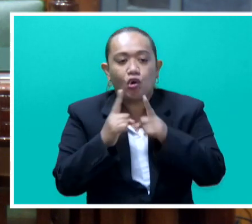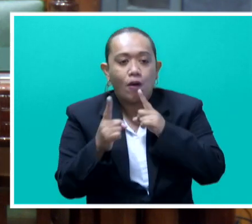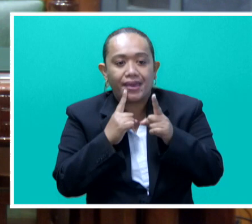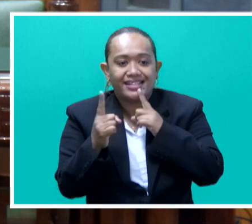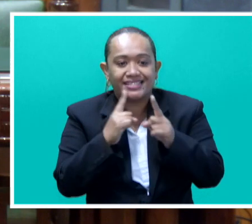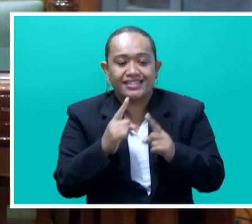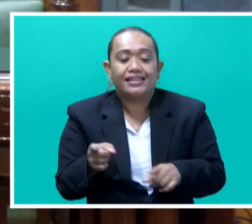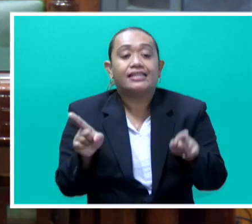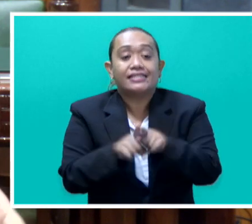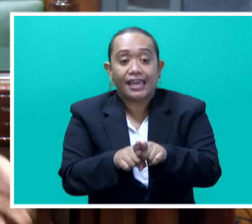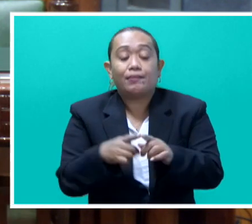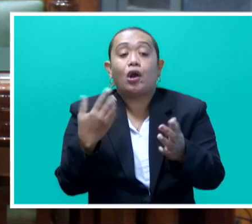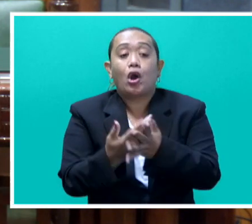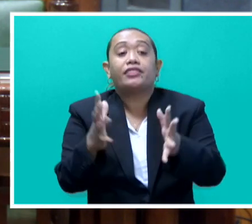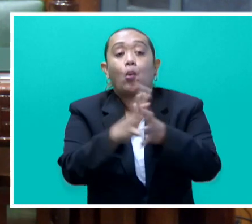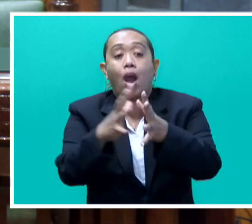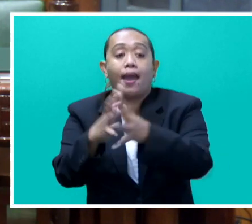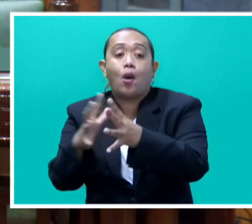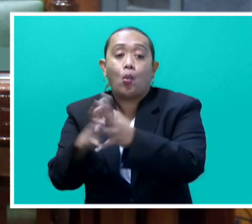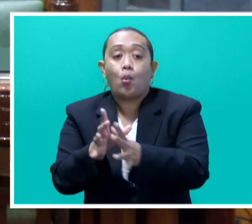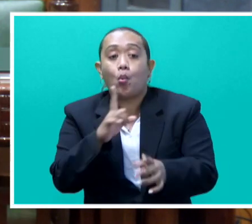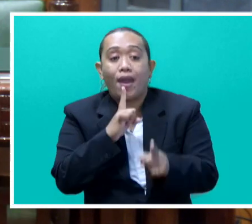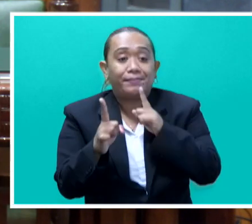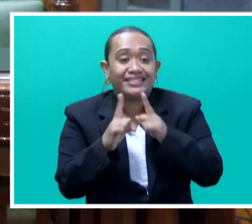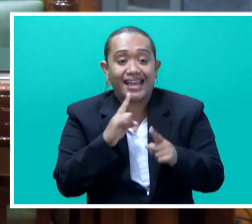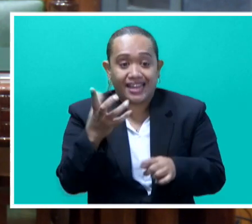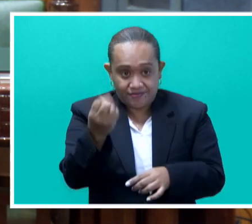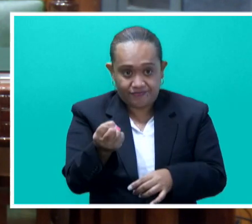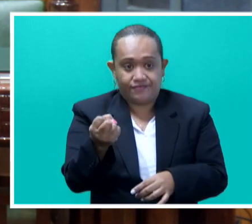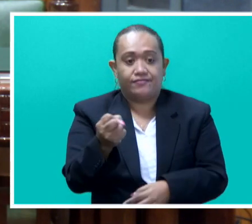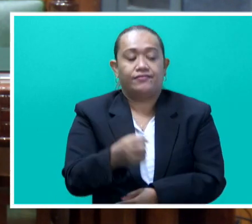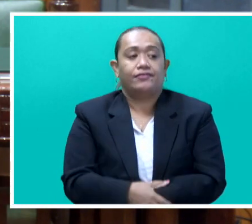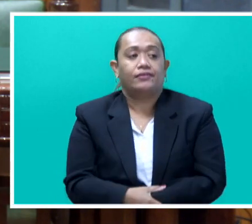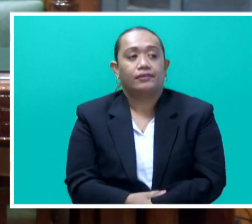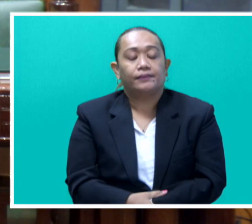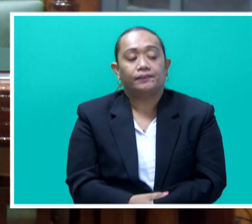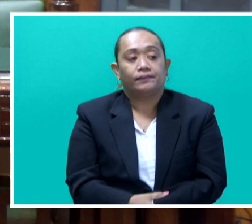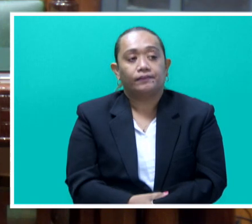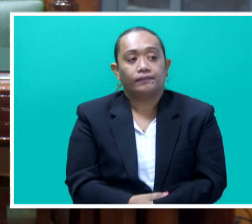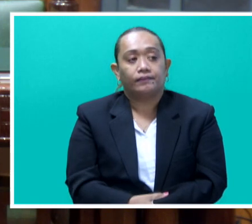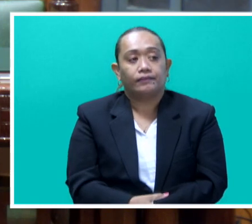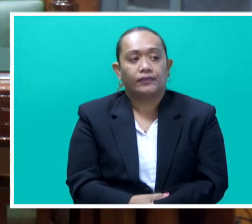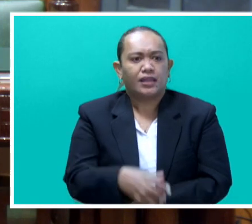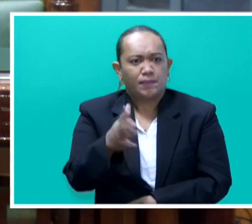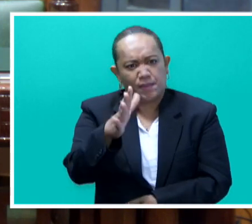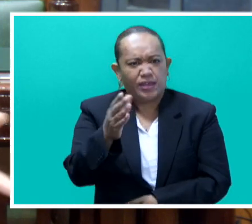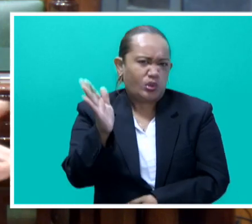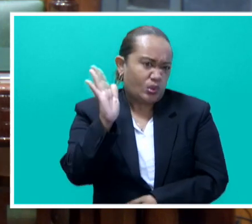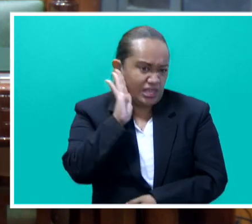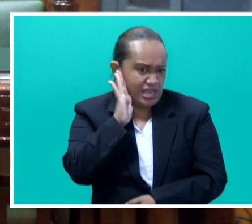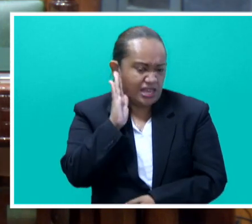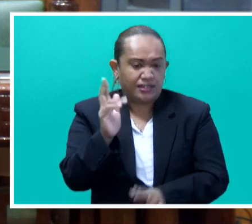and Facebook platform. And finally, Mr. Speaker, sir, you have heard during the national